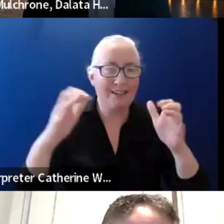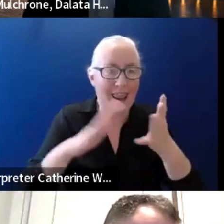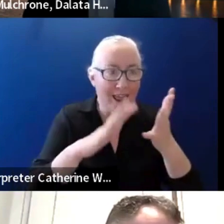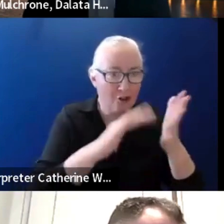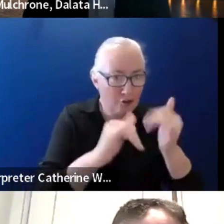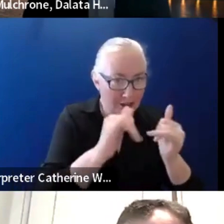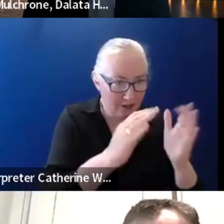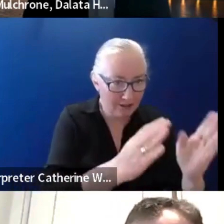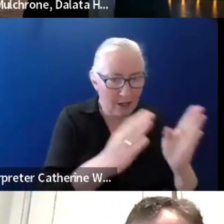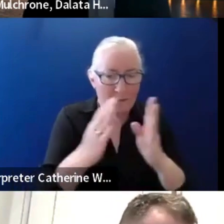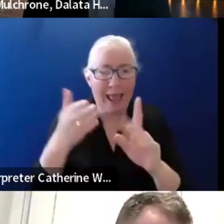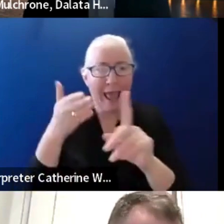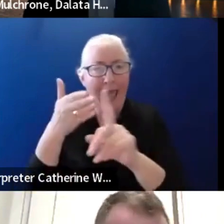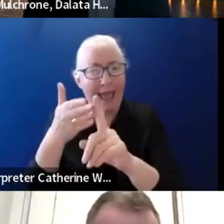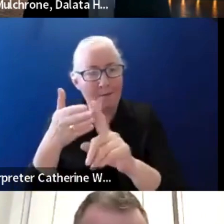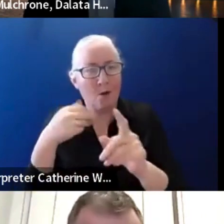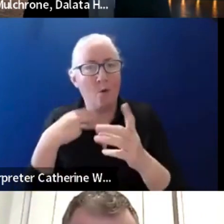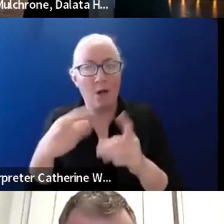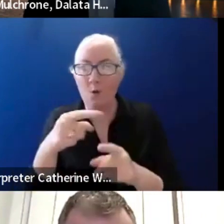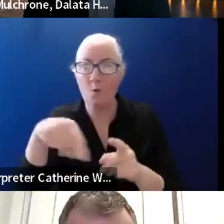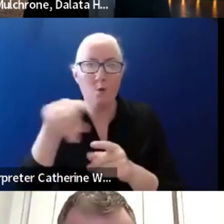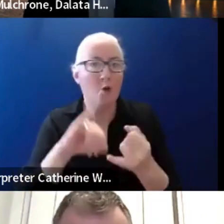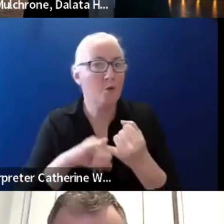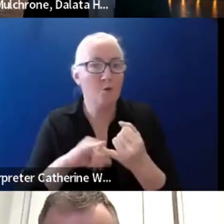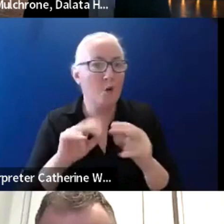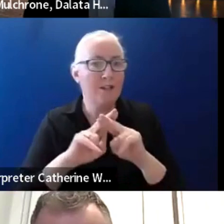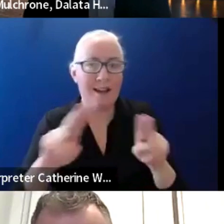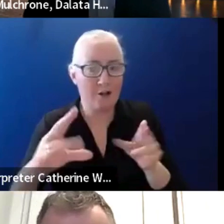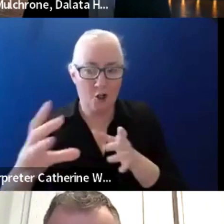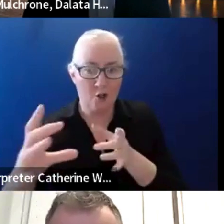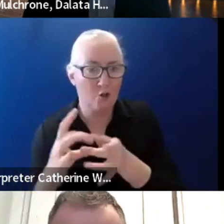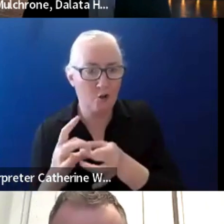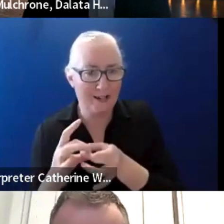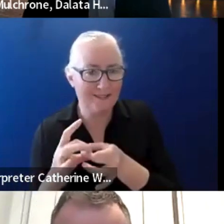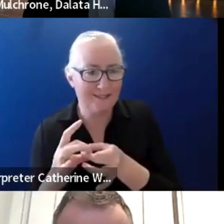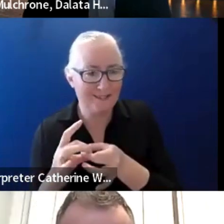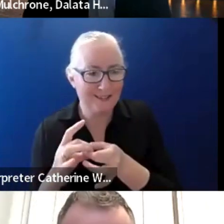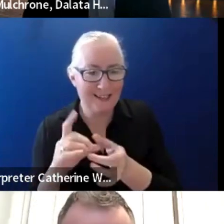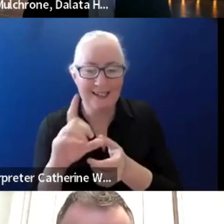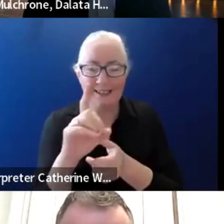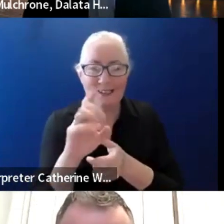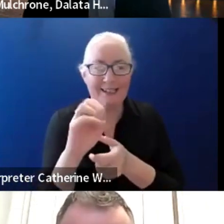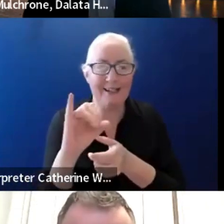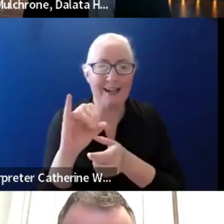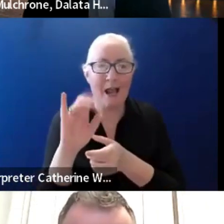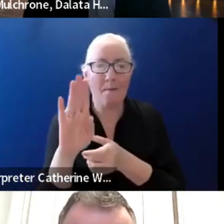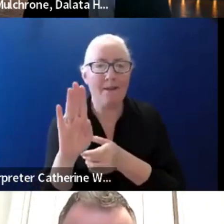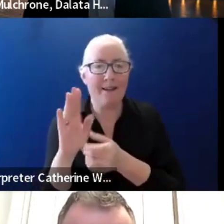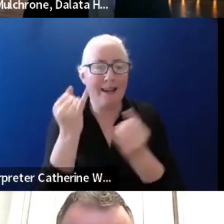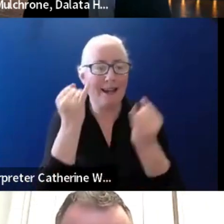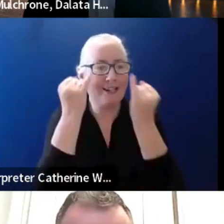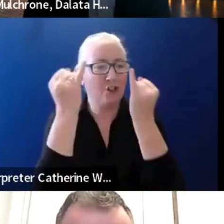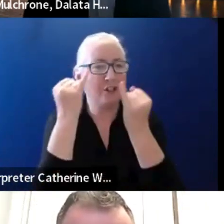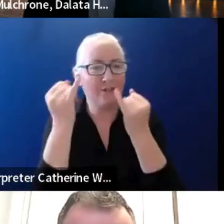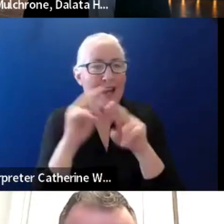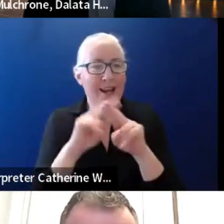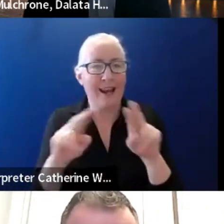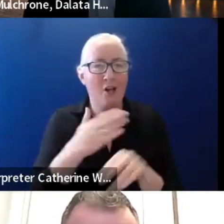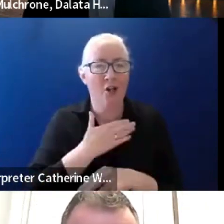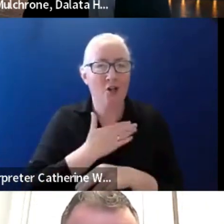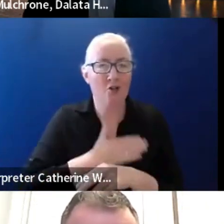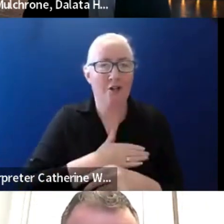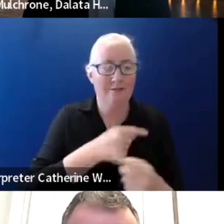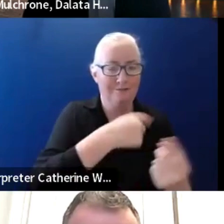year we aim to try to reach those who don't join our calls. And that applies to all DEIB initiatives, not just This Is Us, This Is